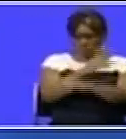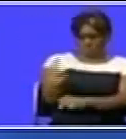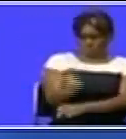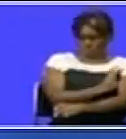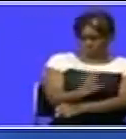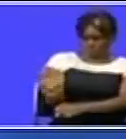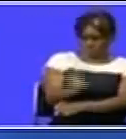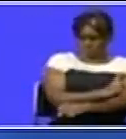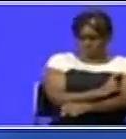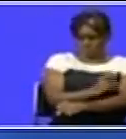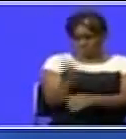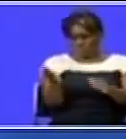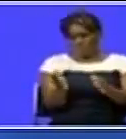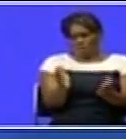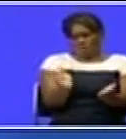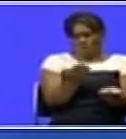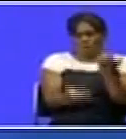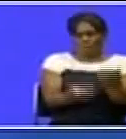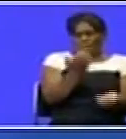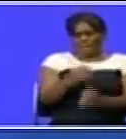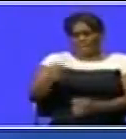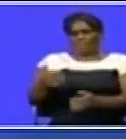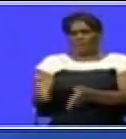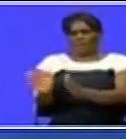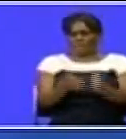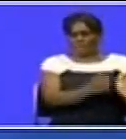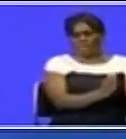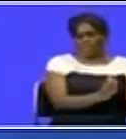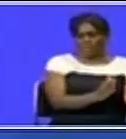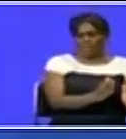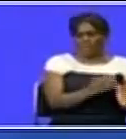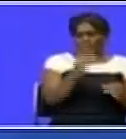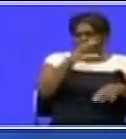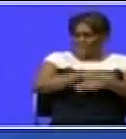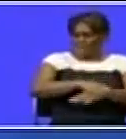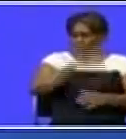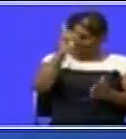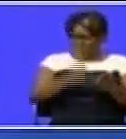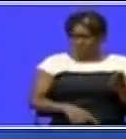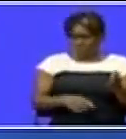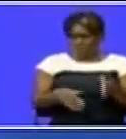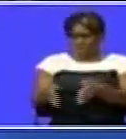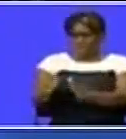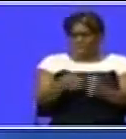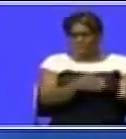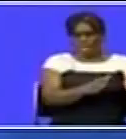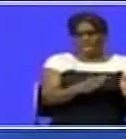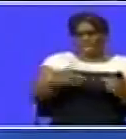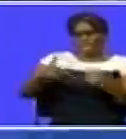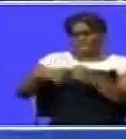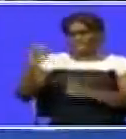results and comparison with other methods such as the spore transect method, the findings established Meru's count of lions at